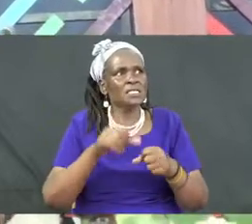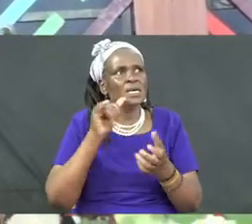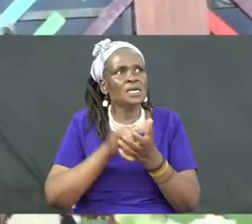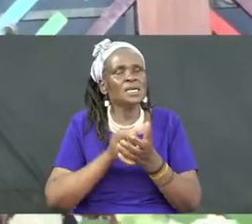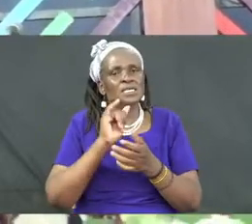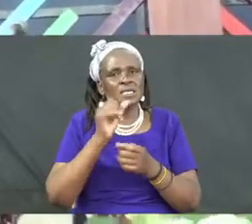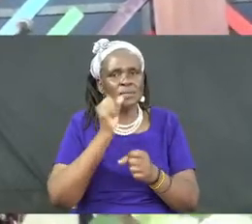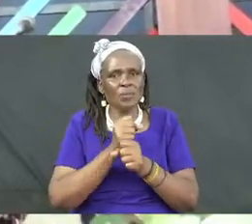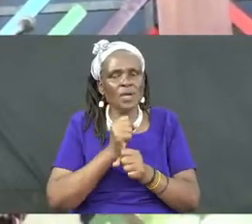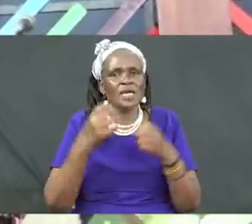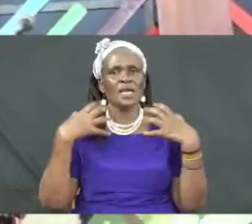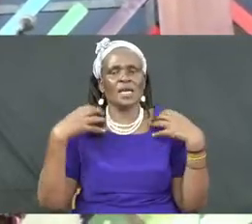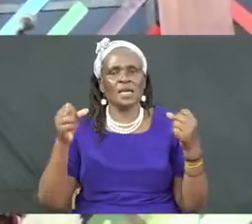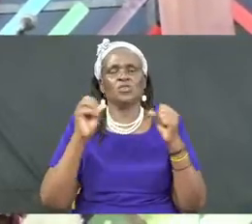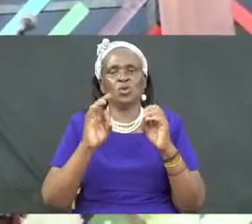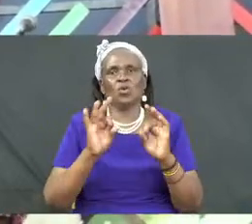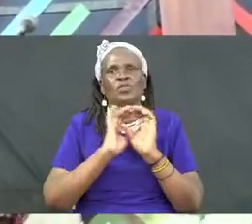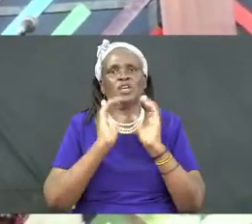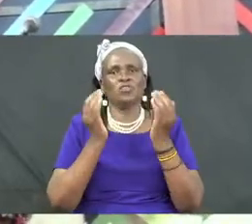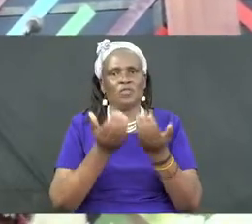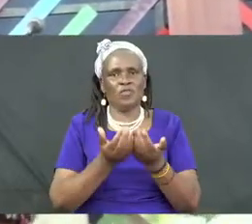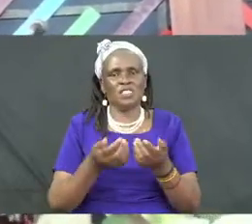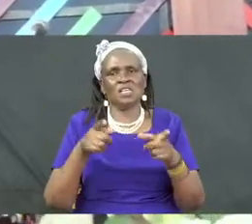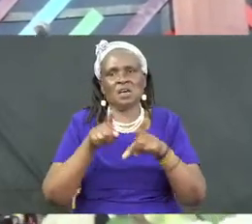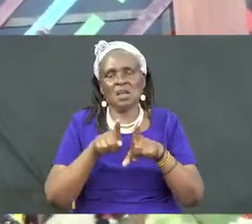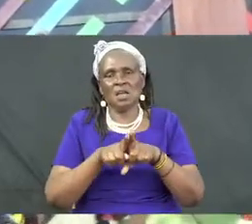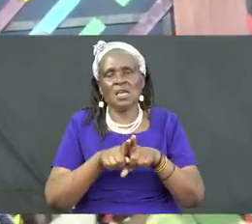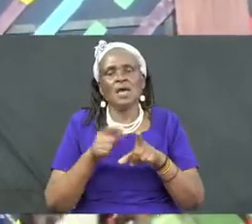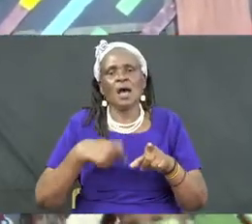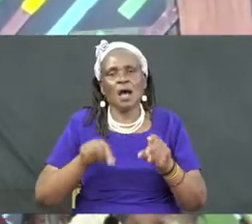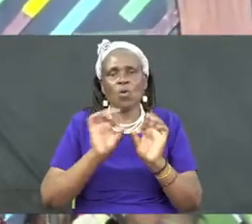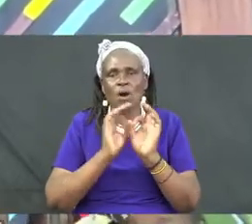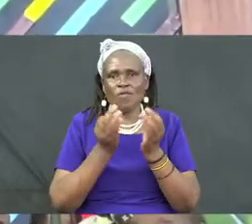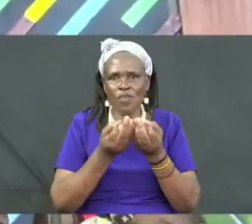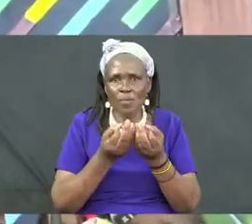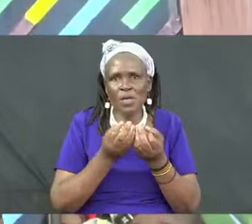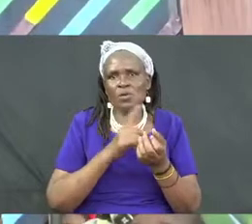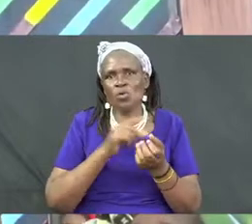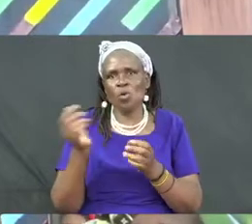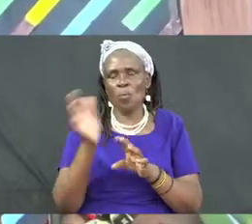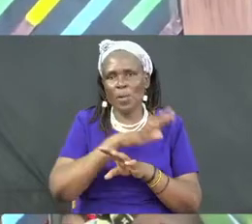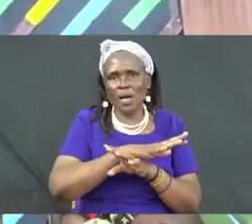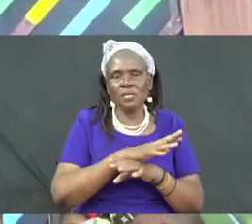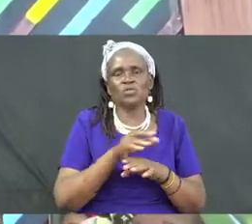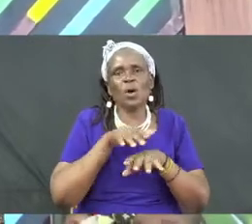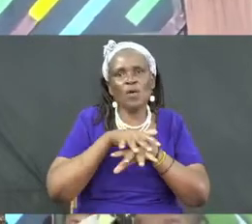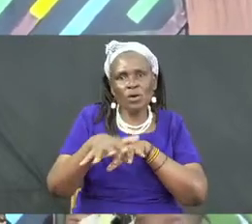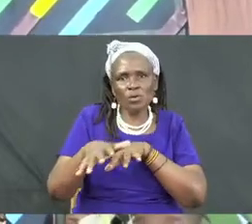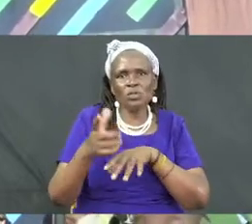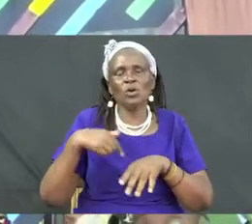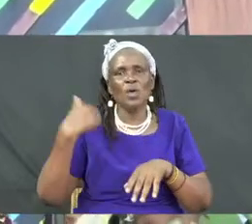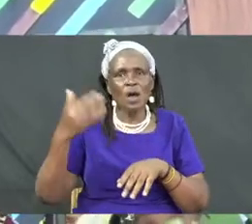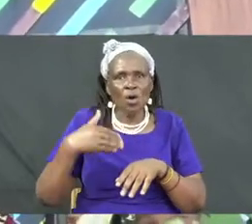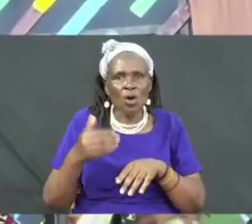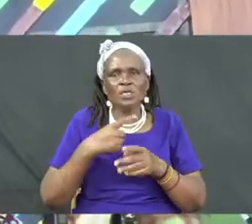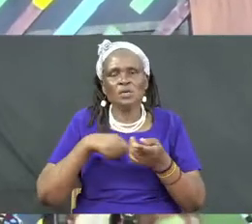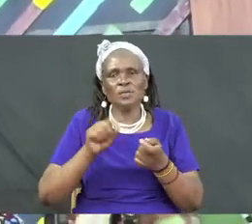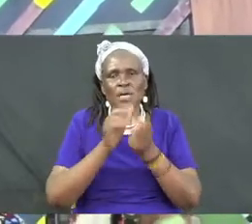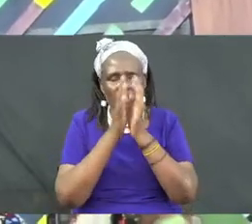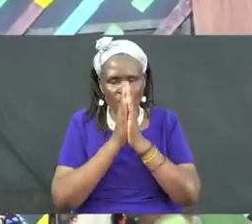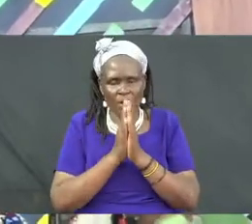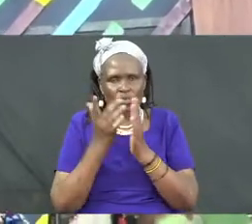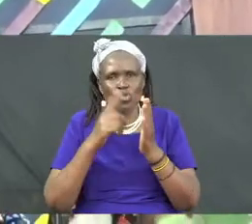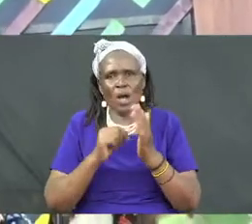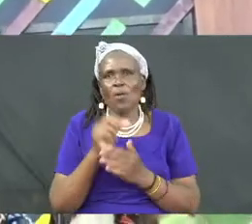sure the energies of the universe align. Our family, we've gone back to our roots. We are always at Gong Hills praying to our